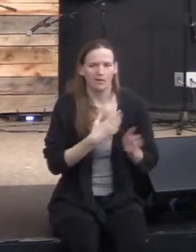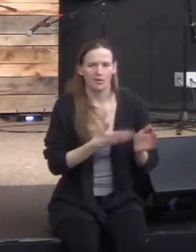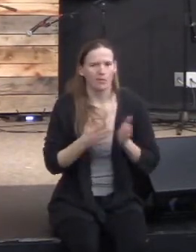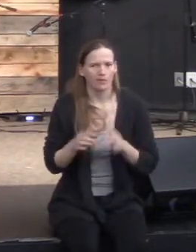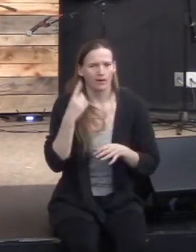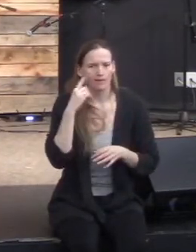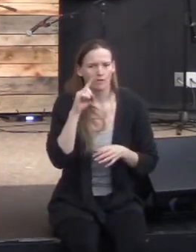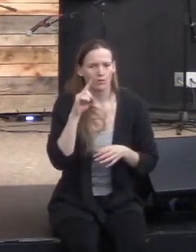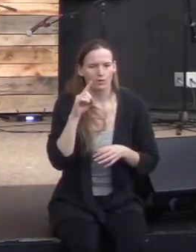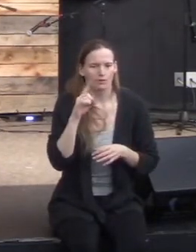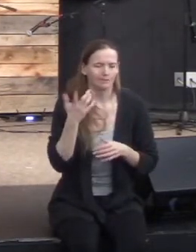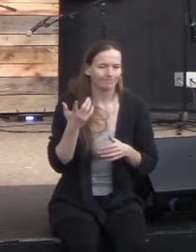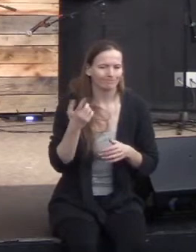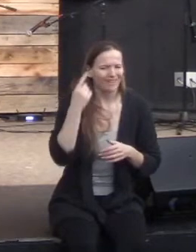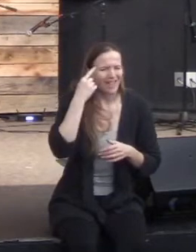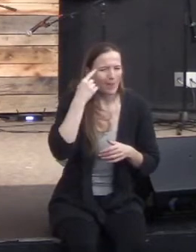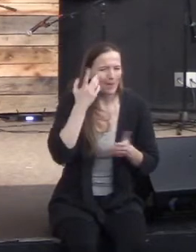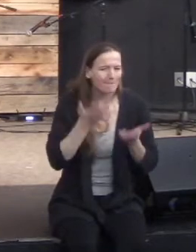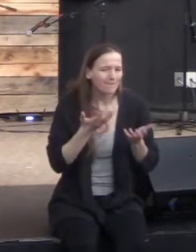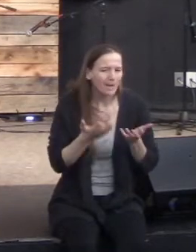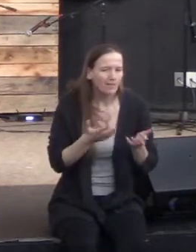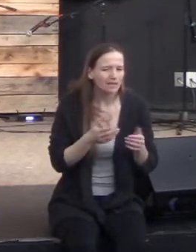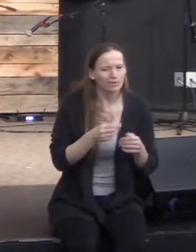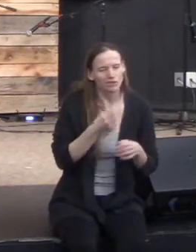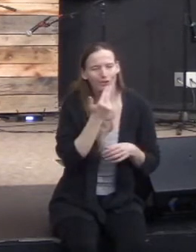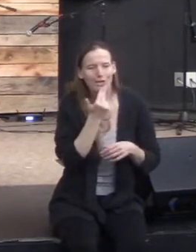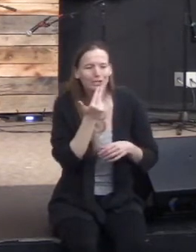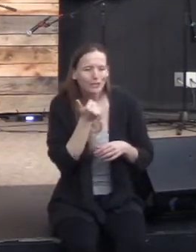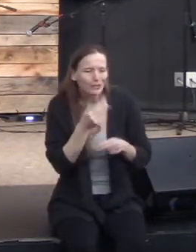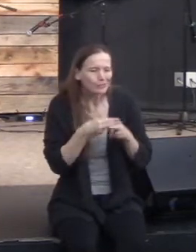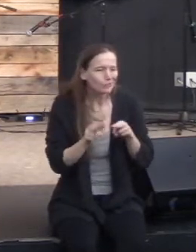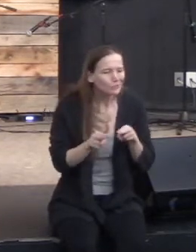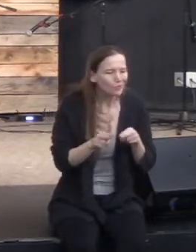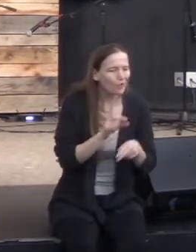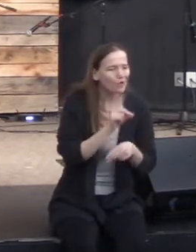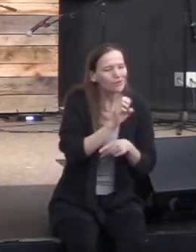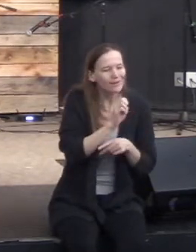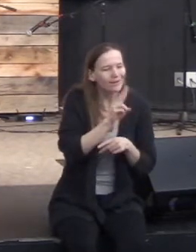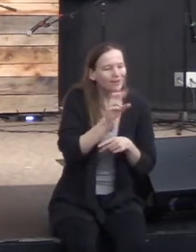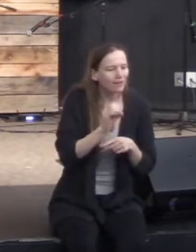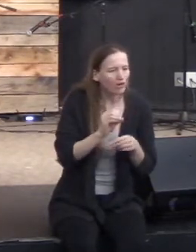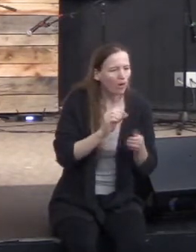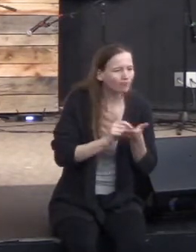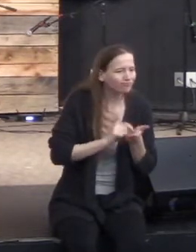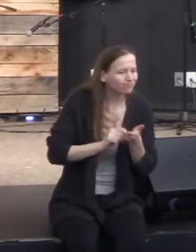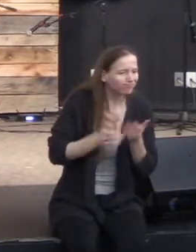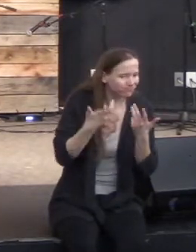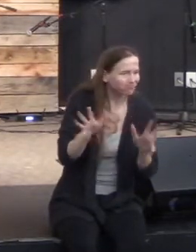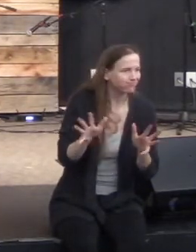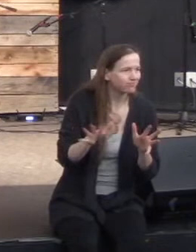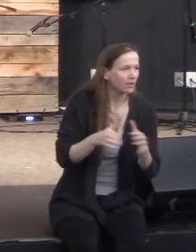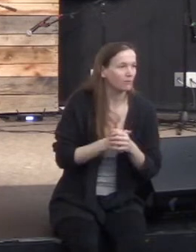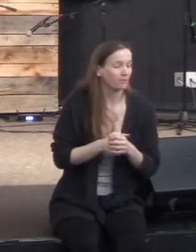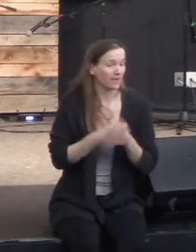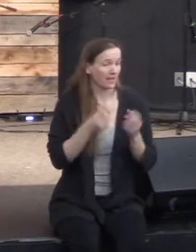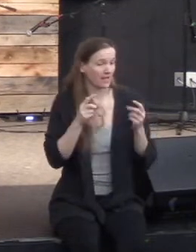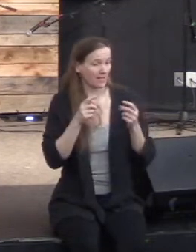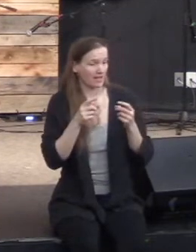being this cute little put on the website kind of devotional, as I started digging, I started getting uncovered.